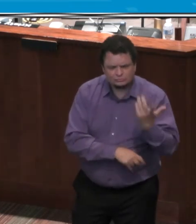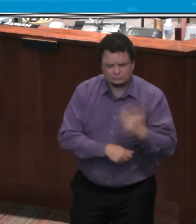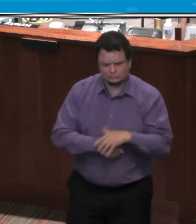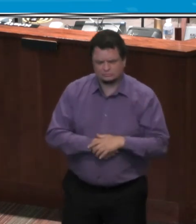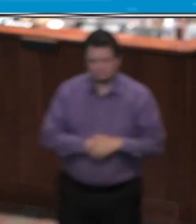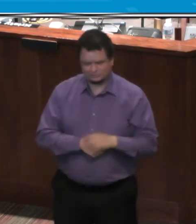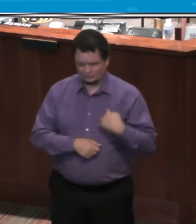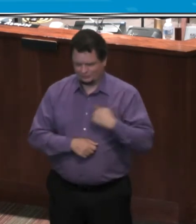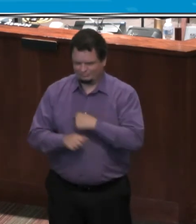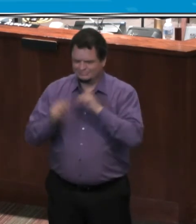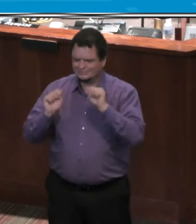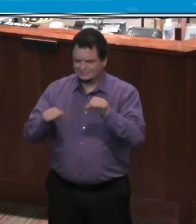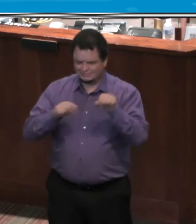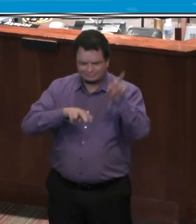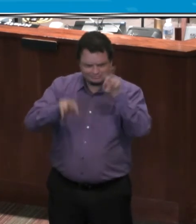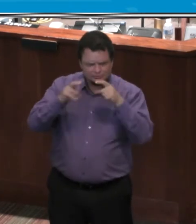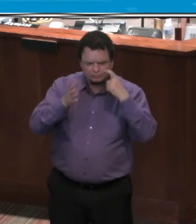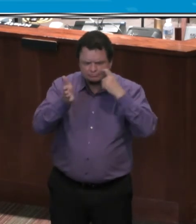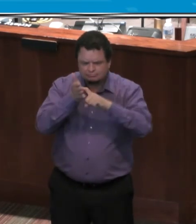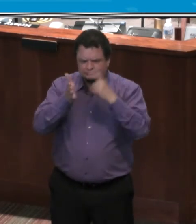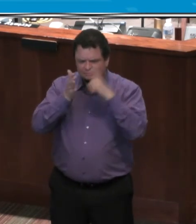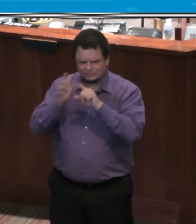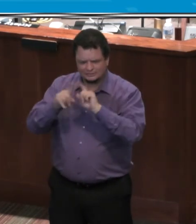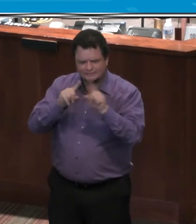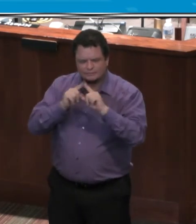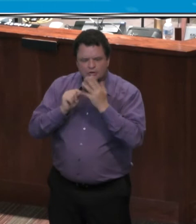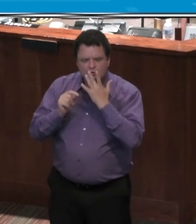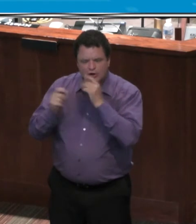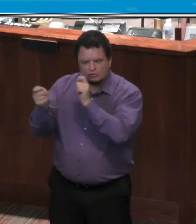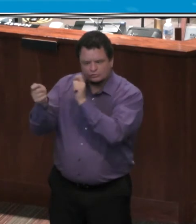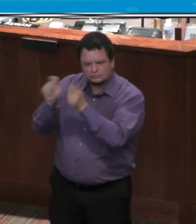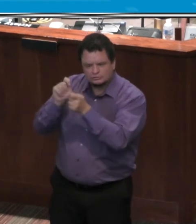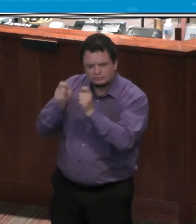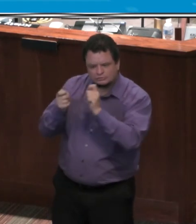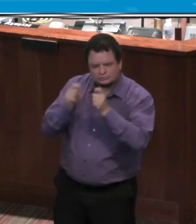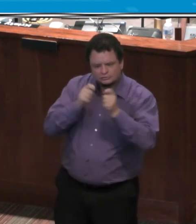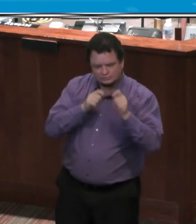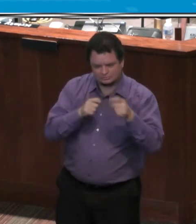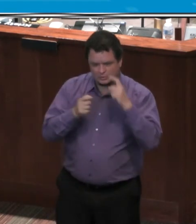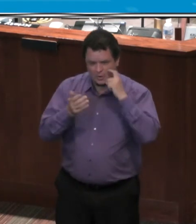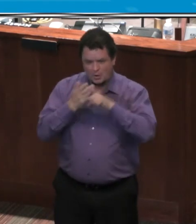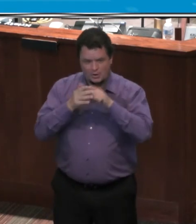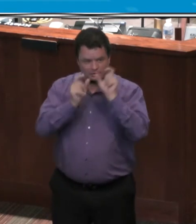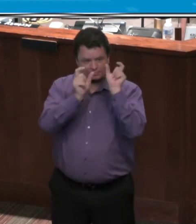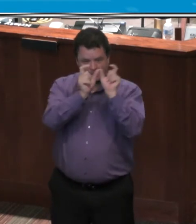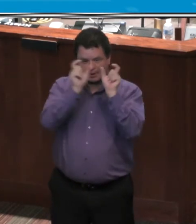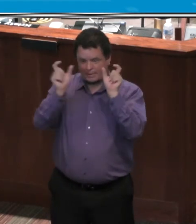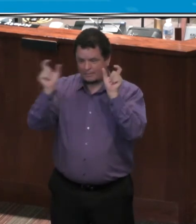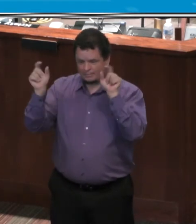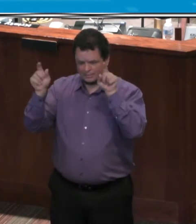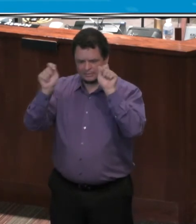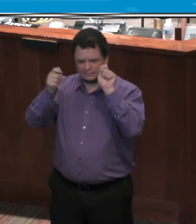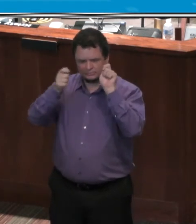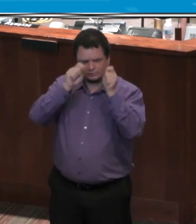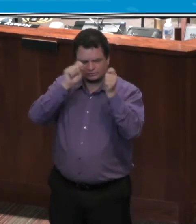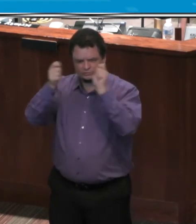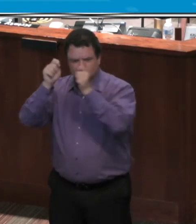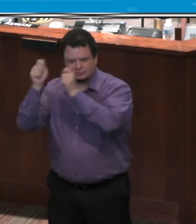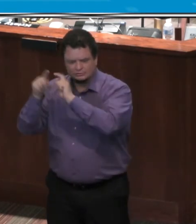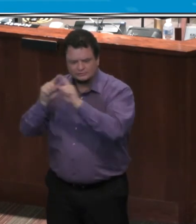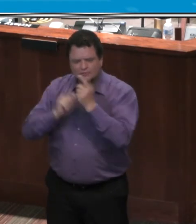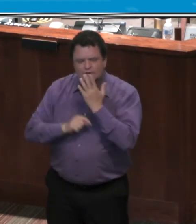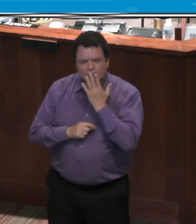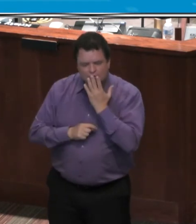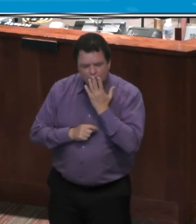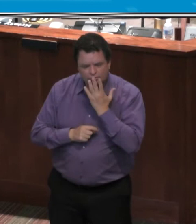reactive. All the cards across the top and all the pop-ups across the top also react. So it gives people a lot more opportunity to